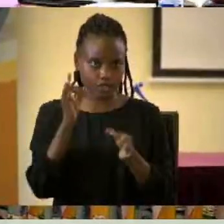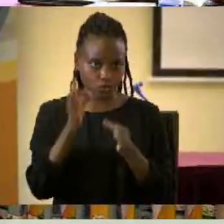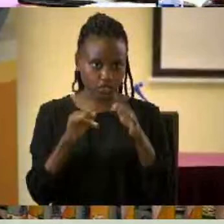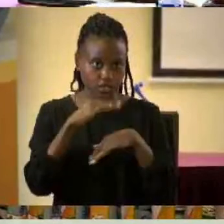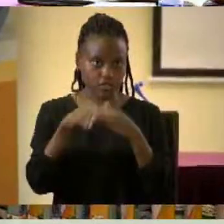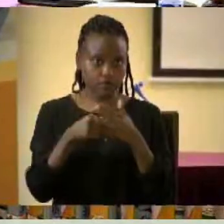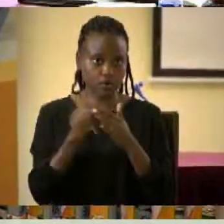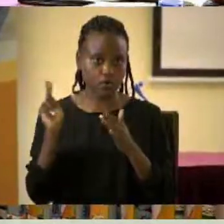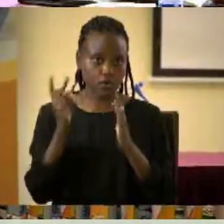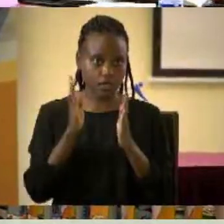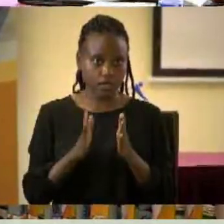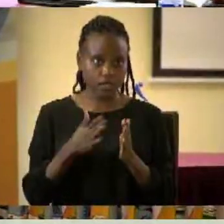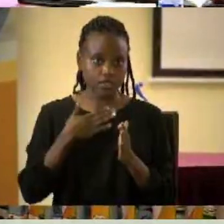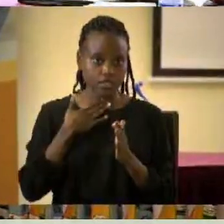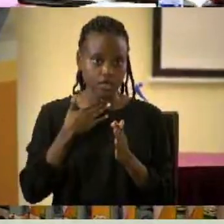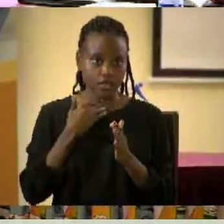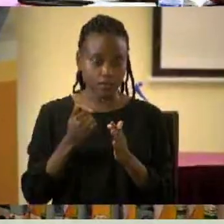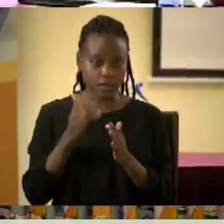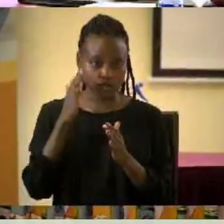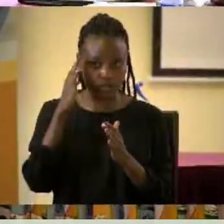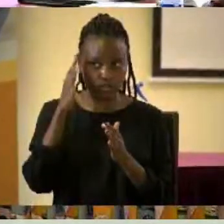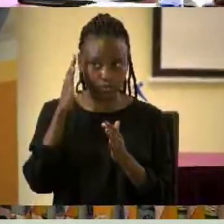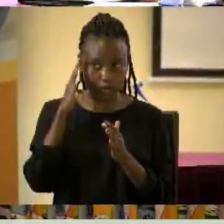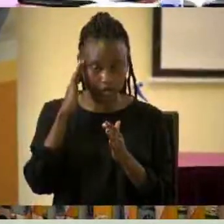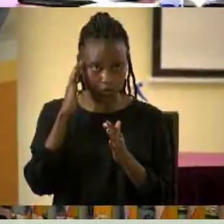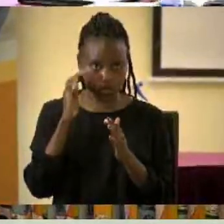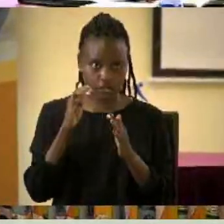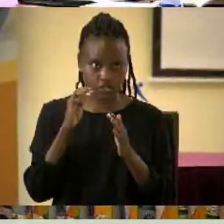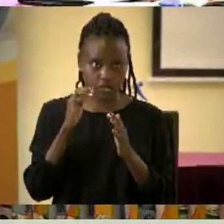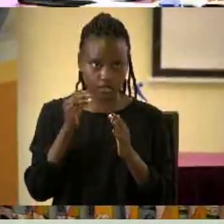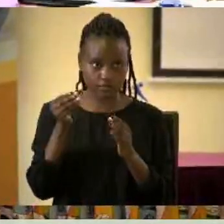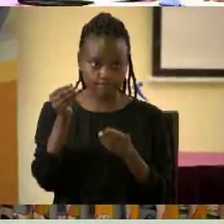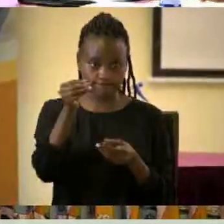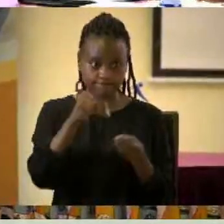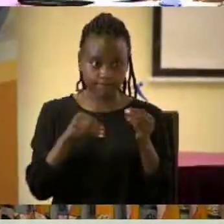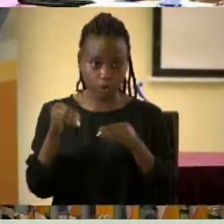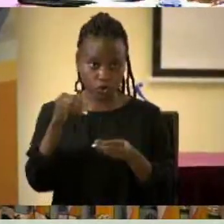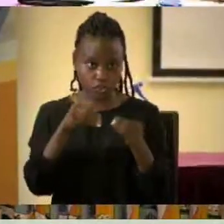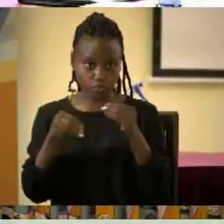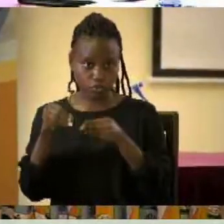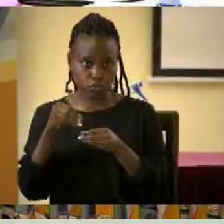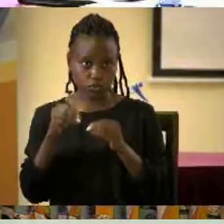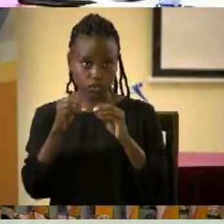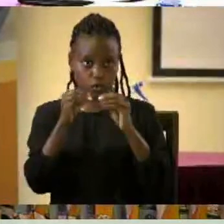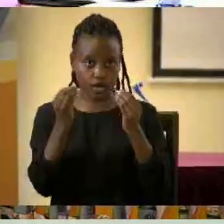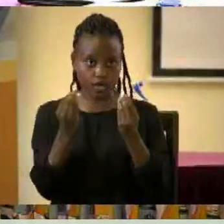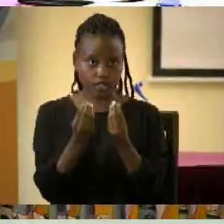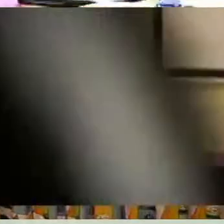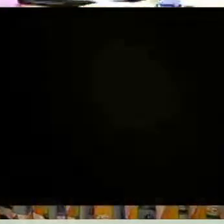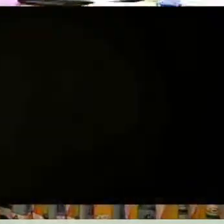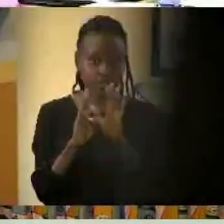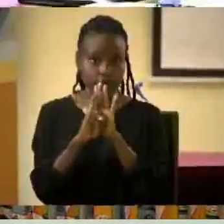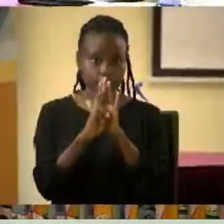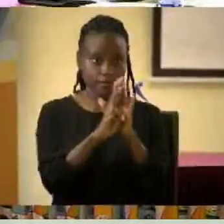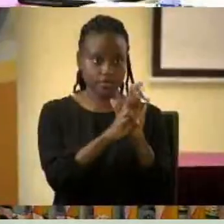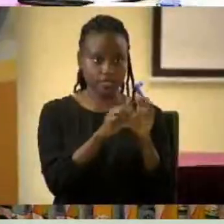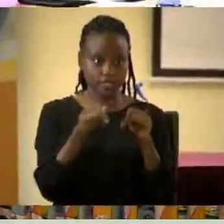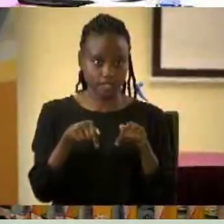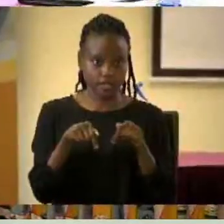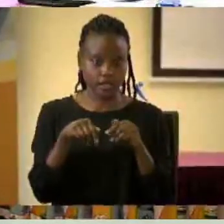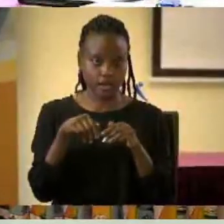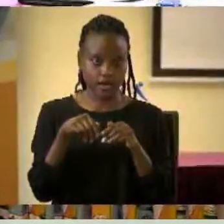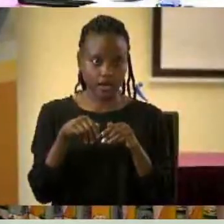Kenyans. I wish to acknowledge the contributions that organizations represented here have made over the